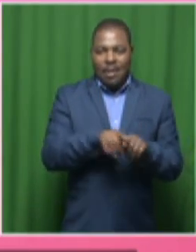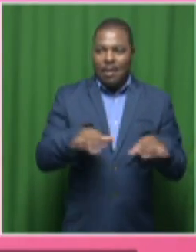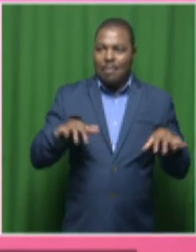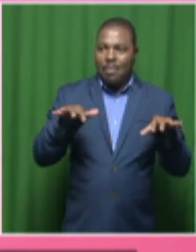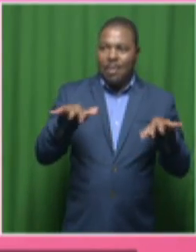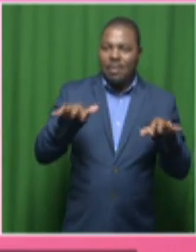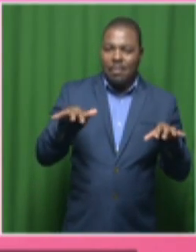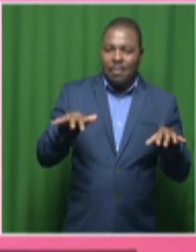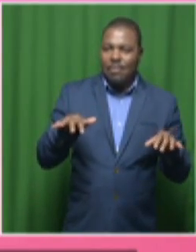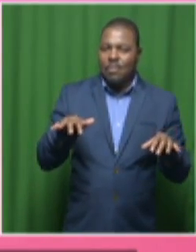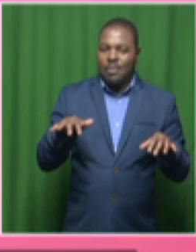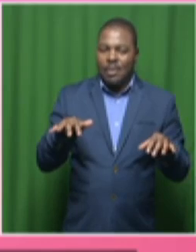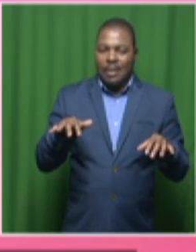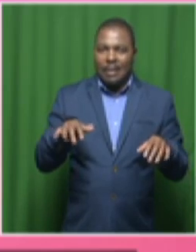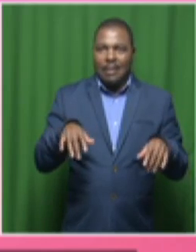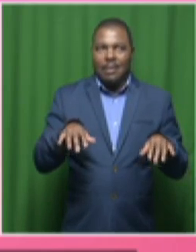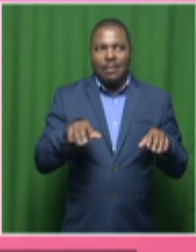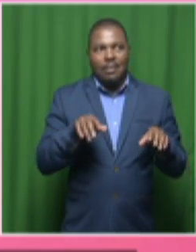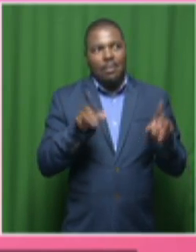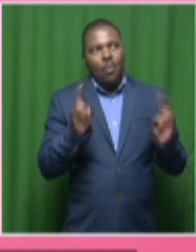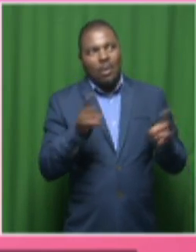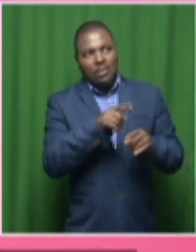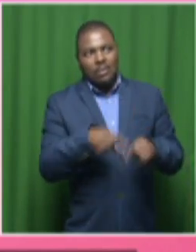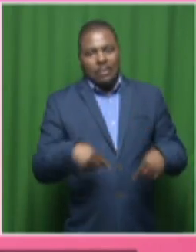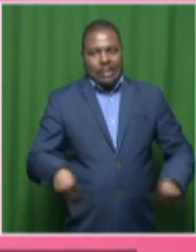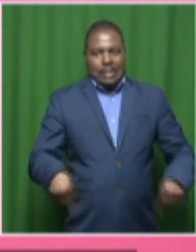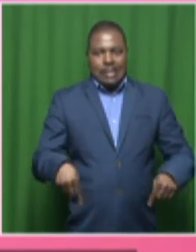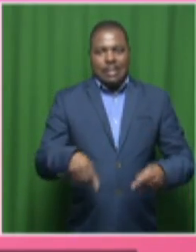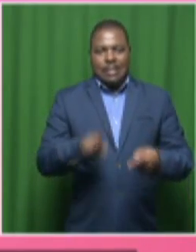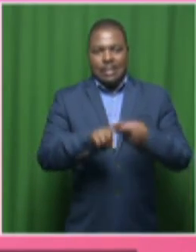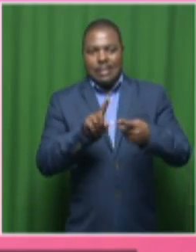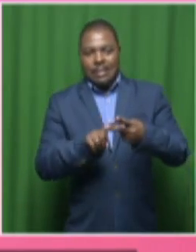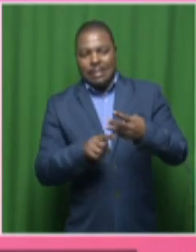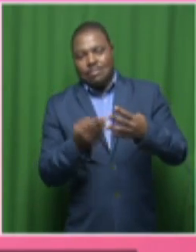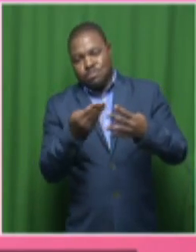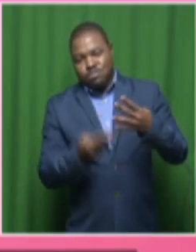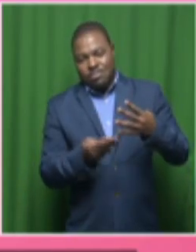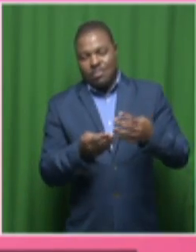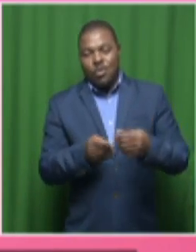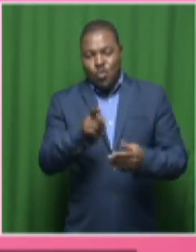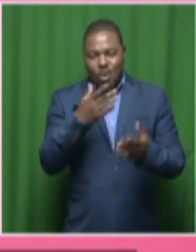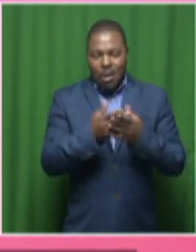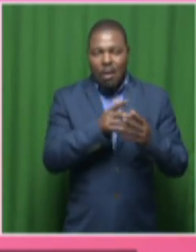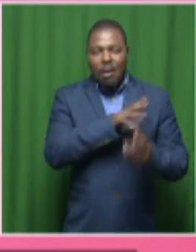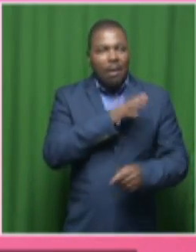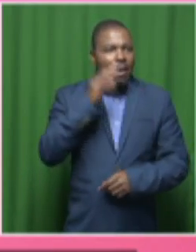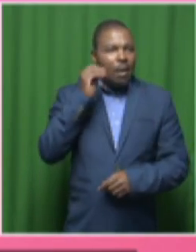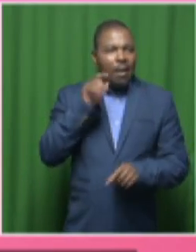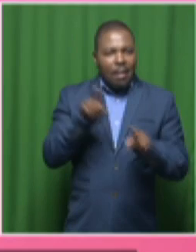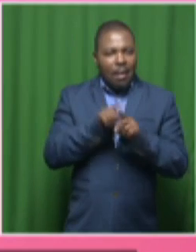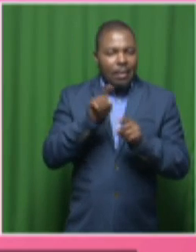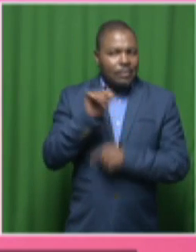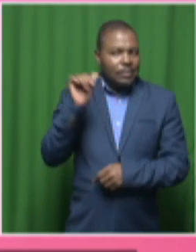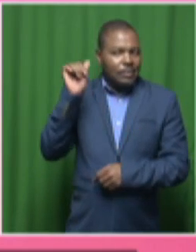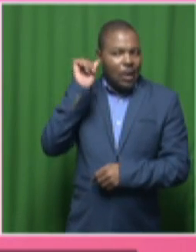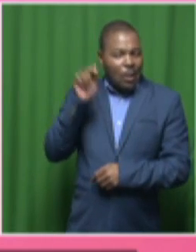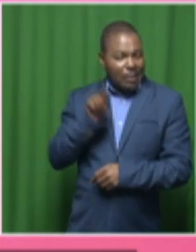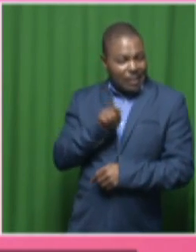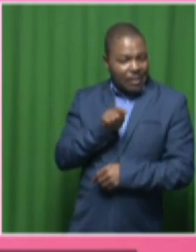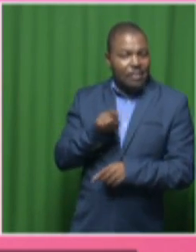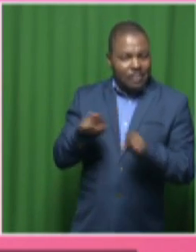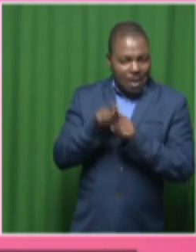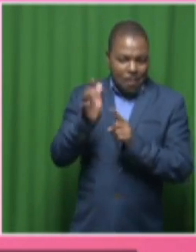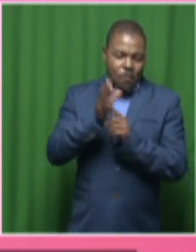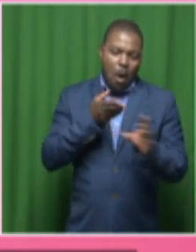are scared of 1, 2, and 3, and you can reference some of those sounds in the